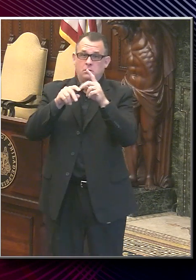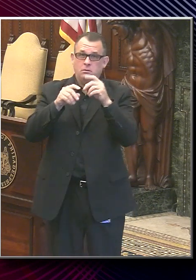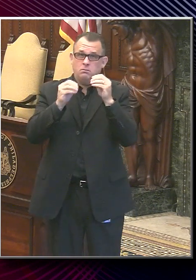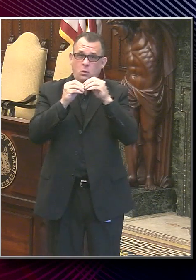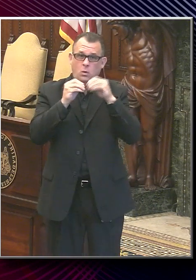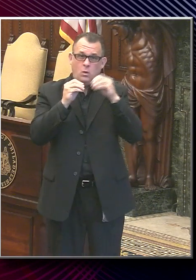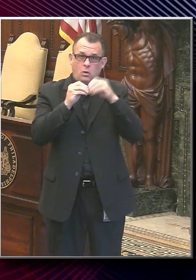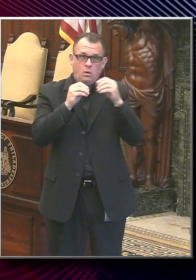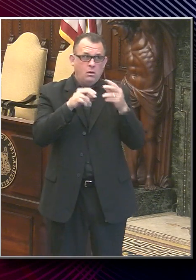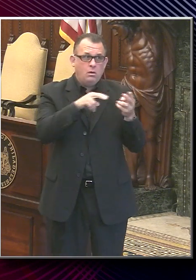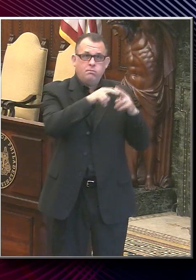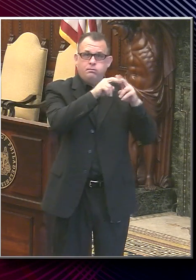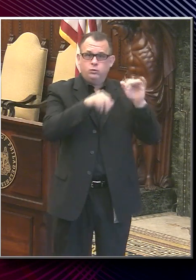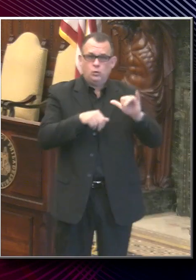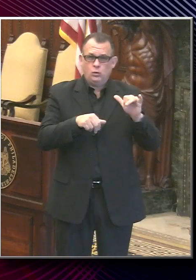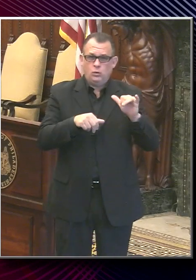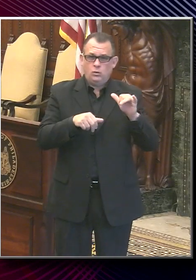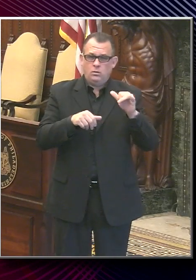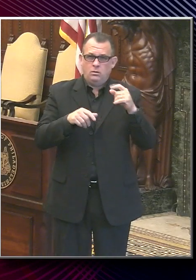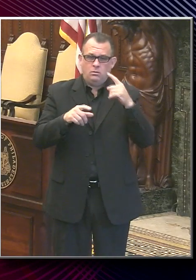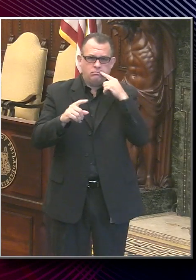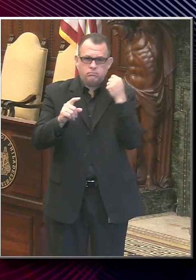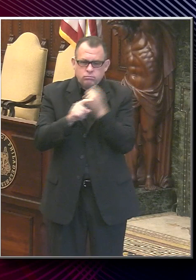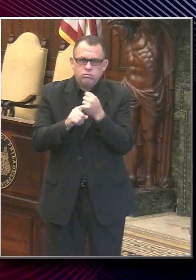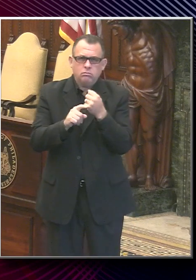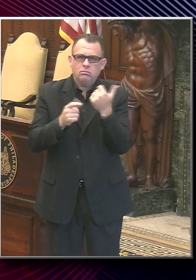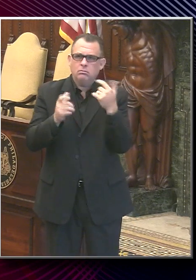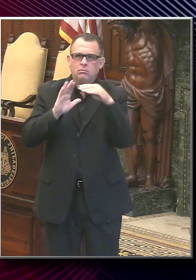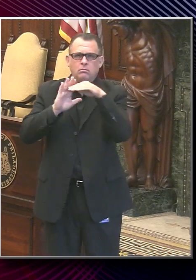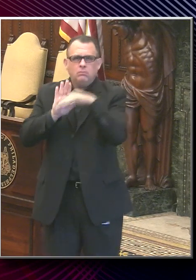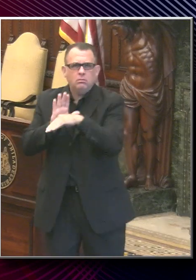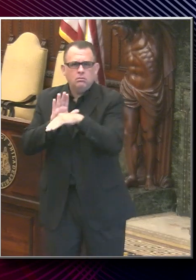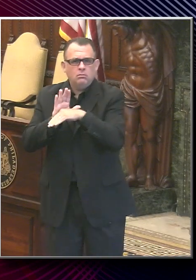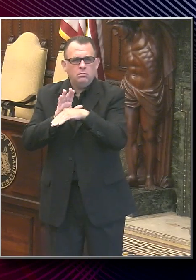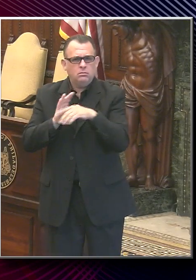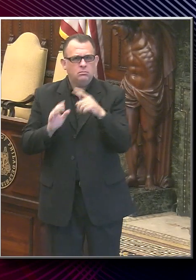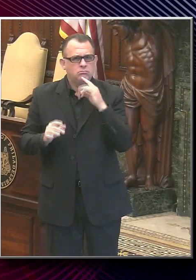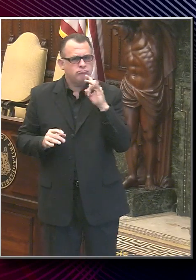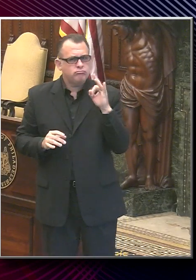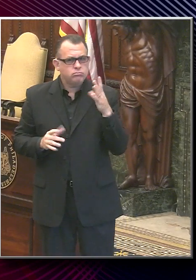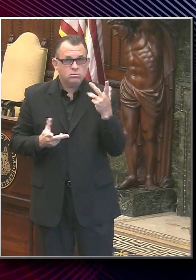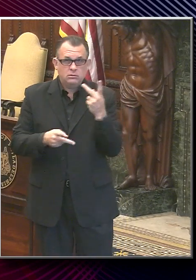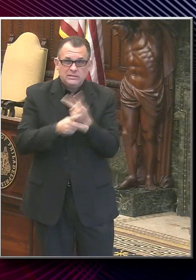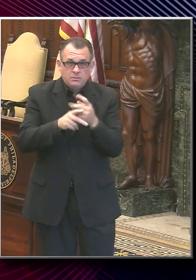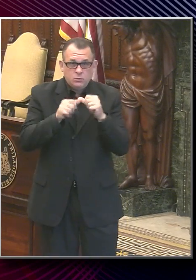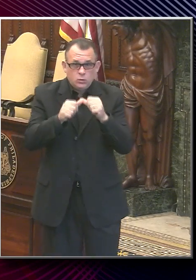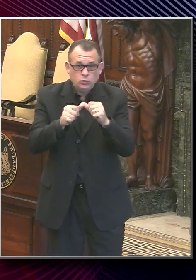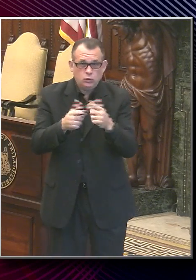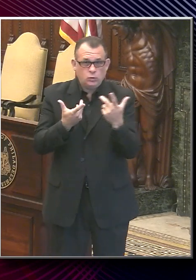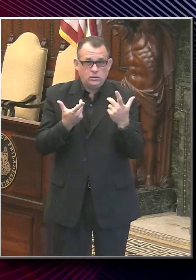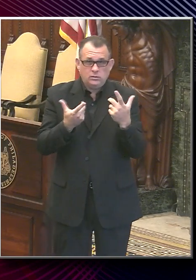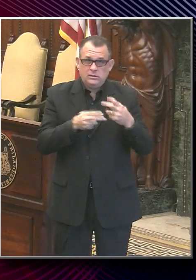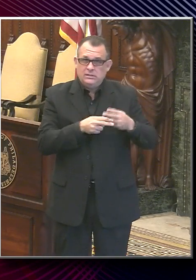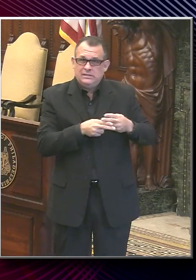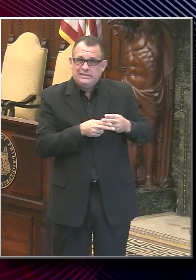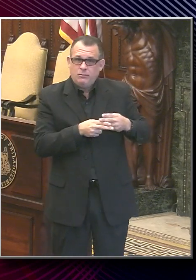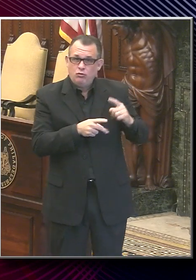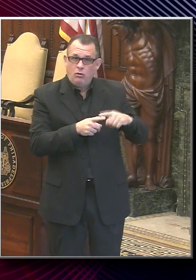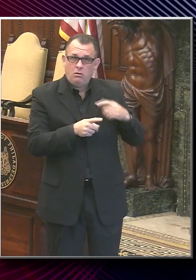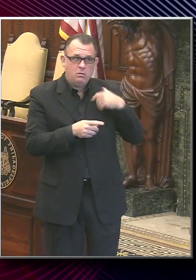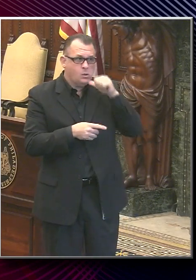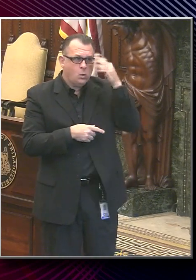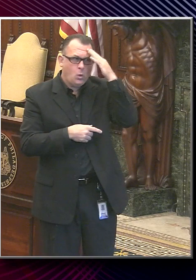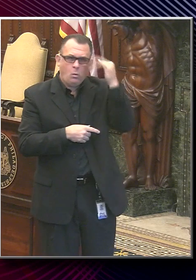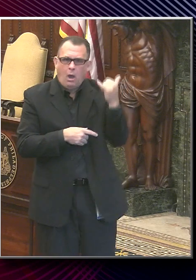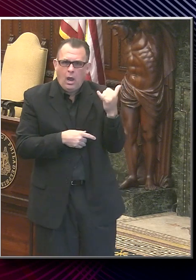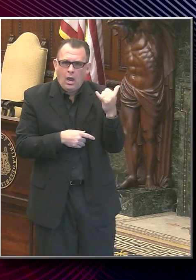continue. But instead, since then, they fell. And I don't know if that's a long-term trend or something temporary, but any decrease is good news.